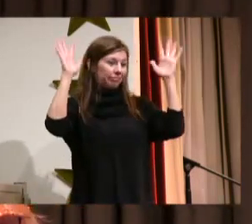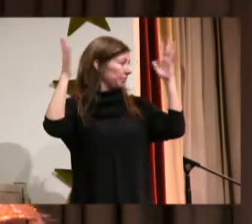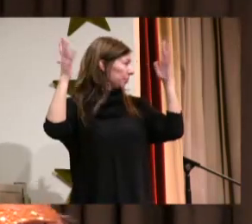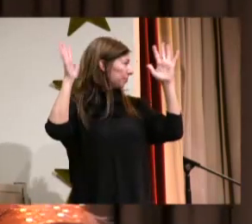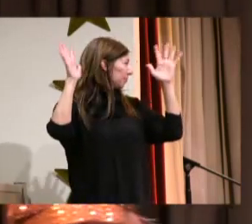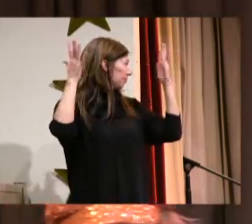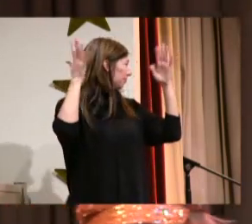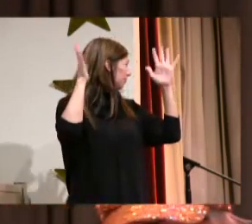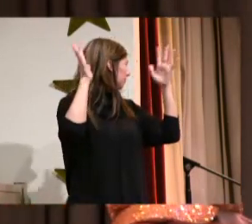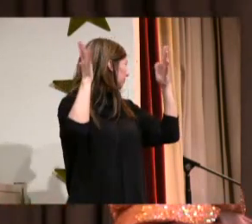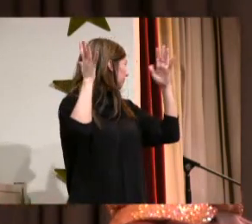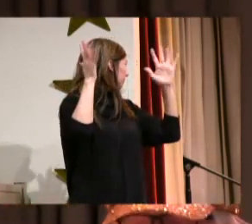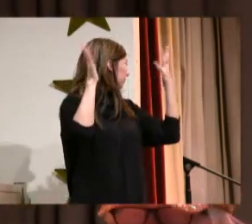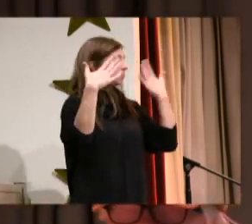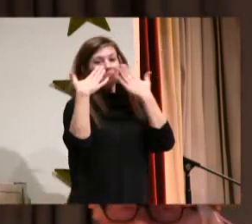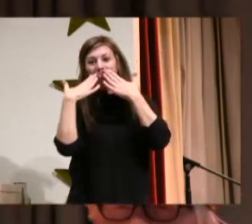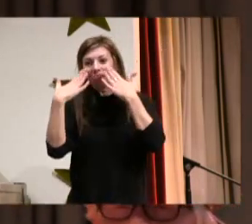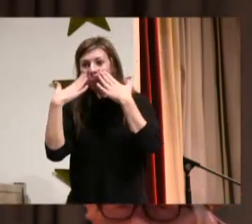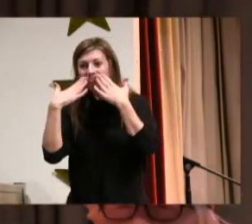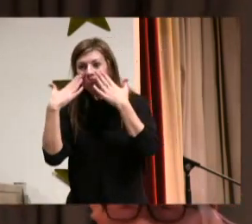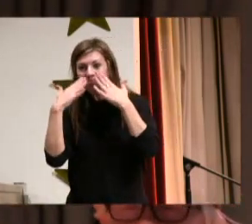Thank you. Thank you.